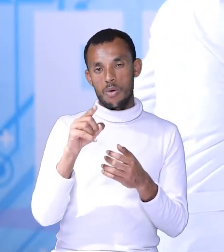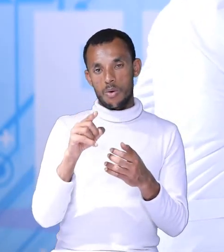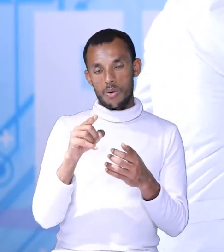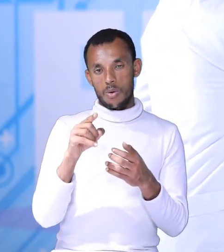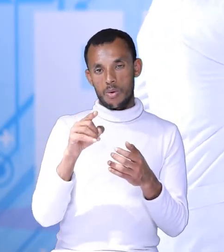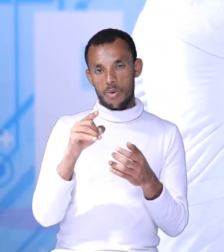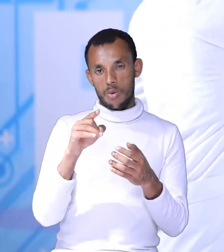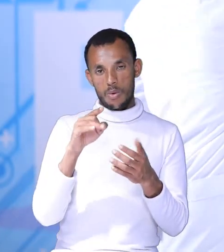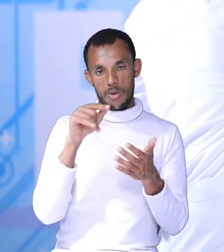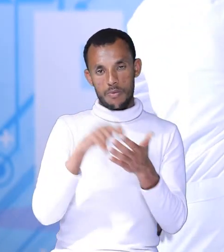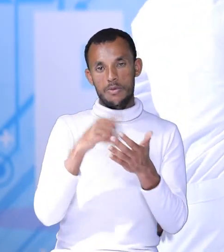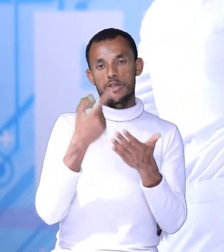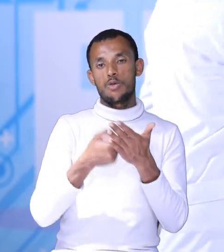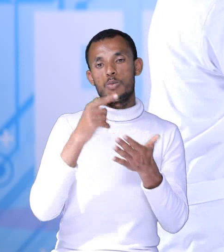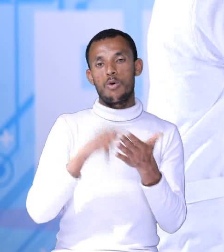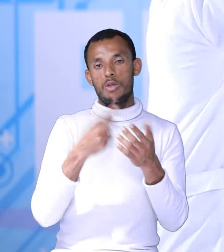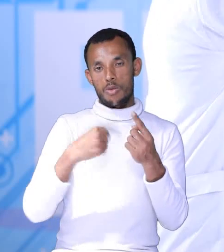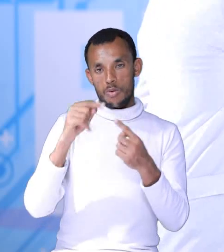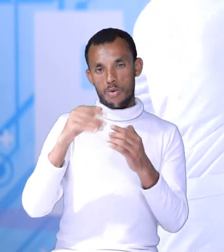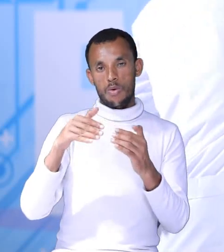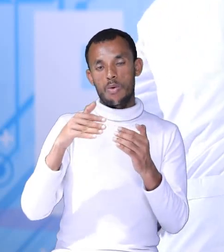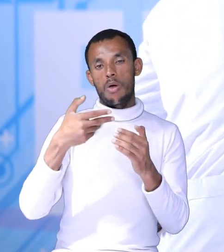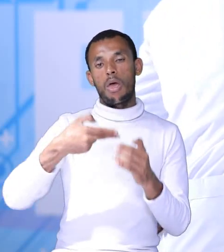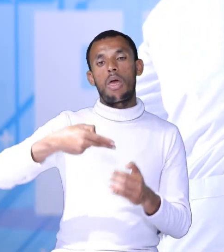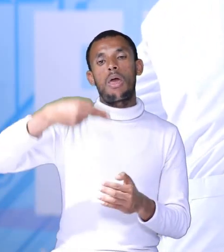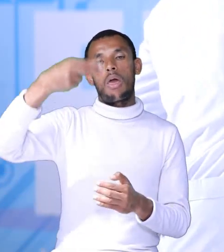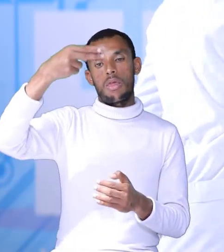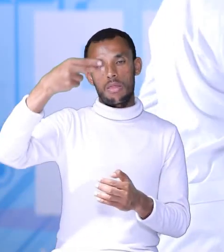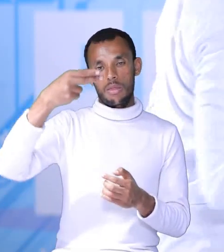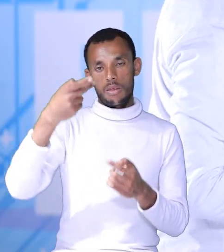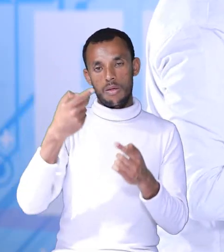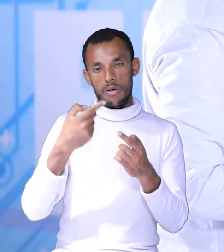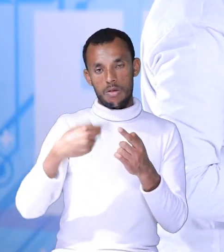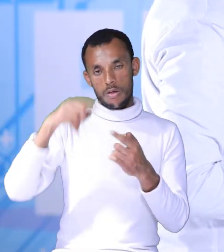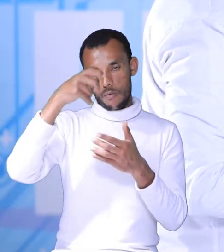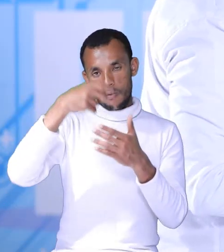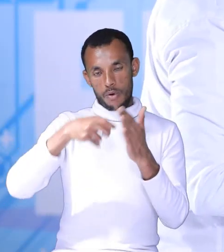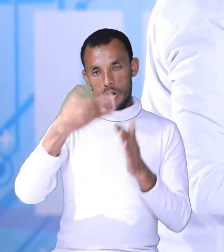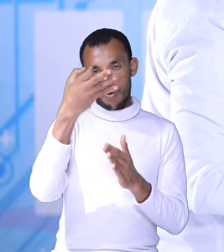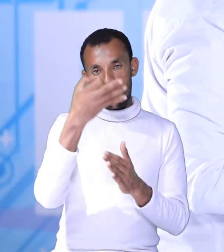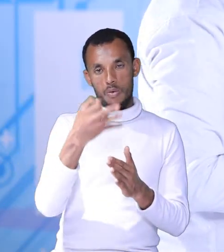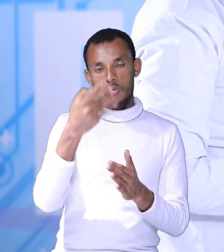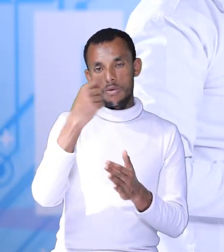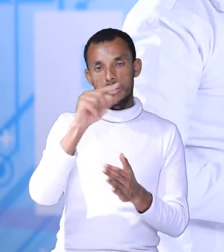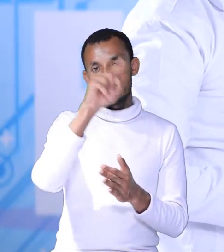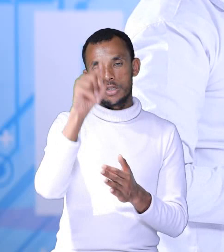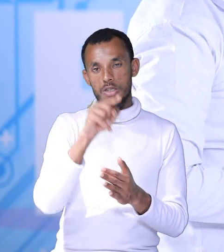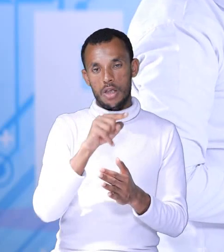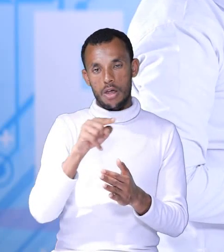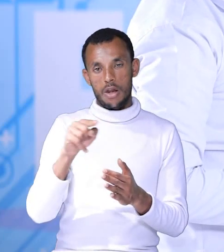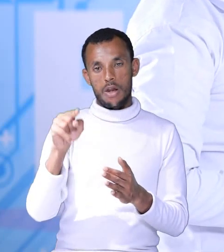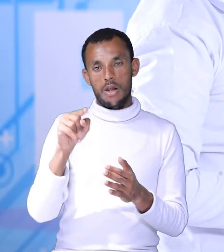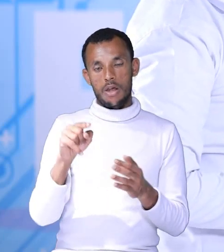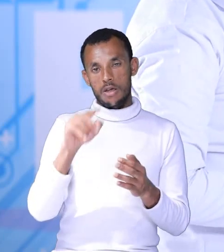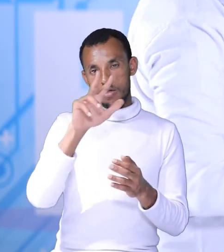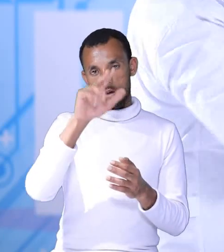point to up to the height or up to the value of z, which the value of z